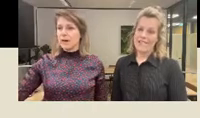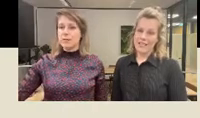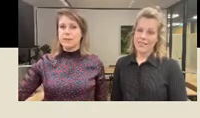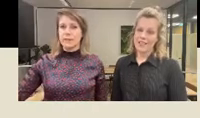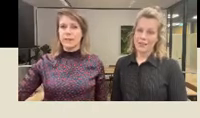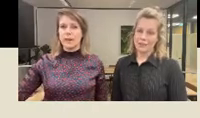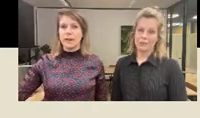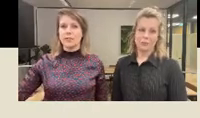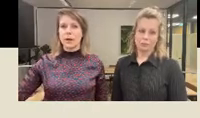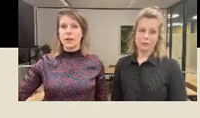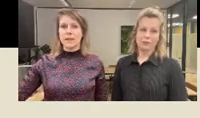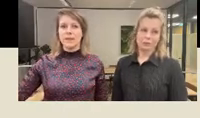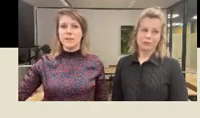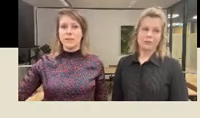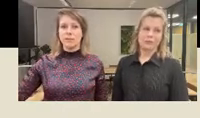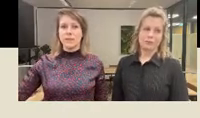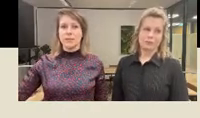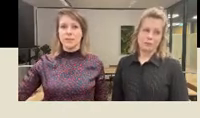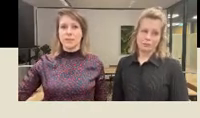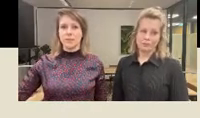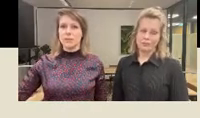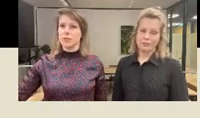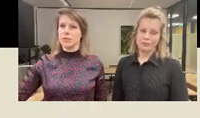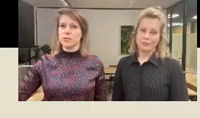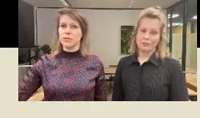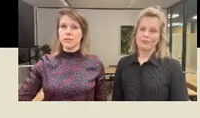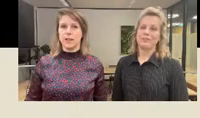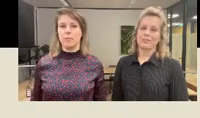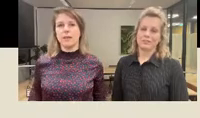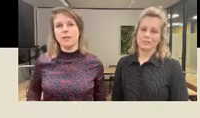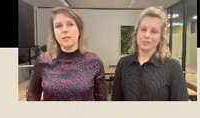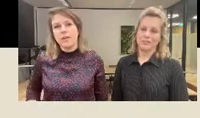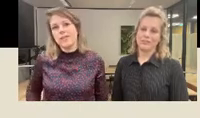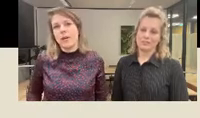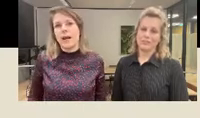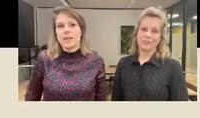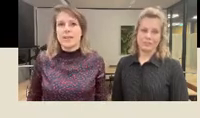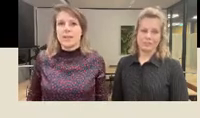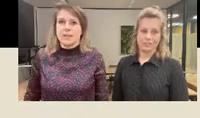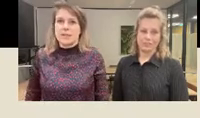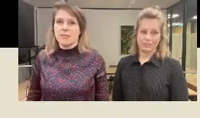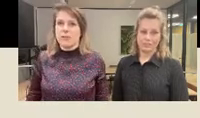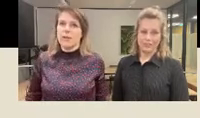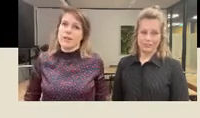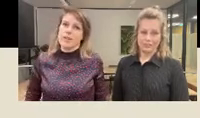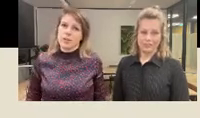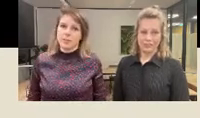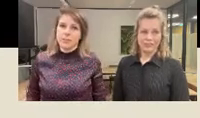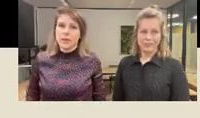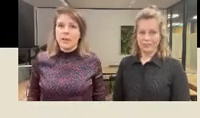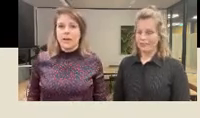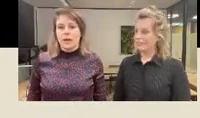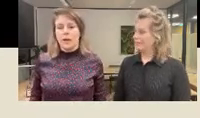information about their trauma history and PTSD symptoms was used to develop an individualized case